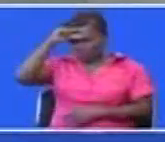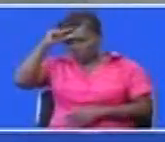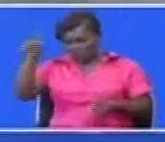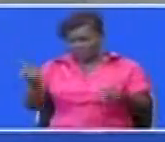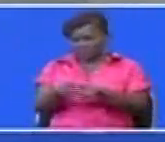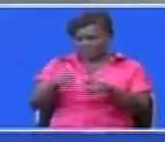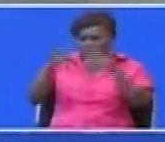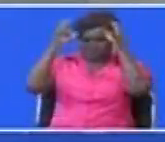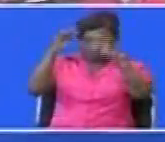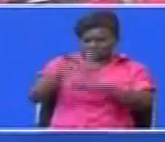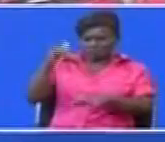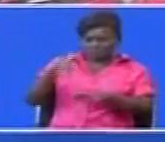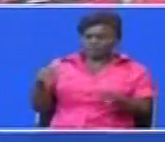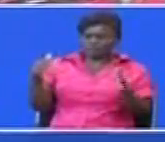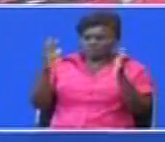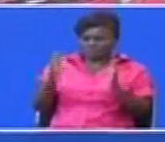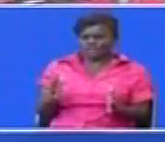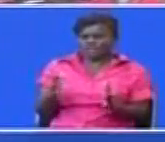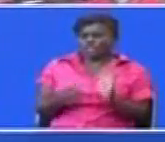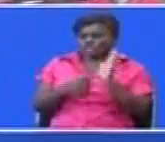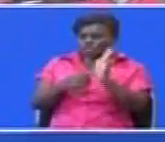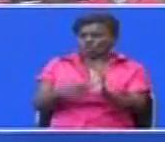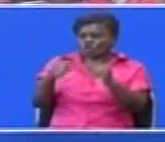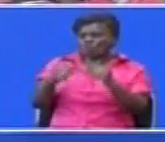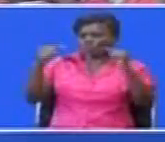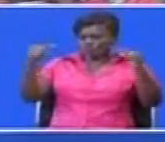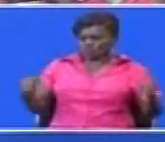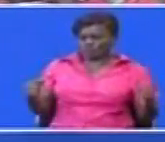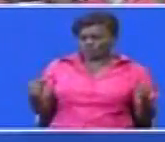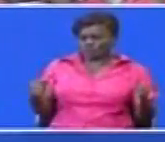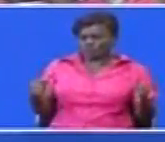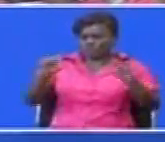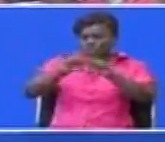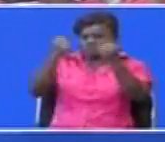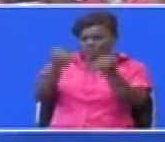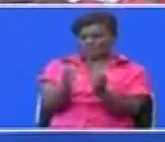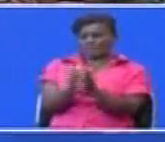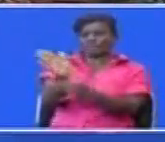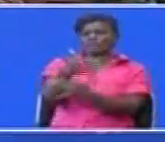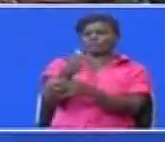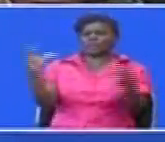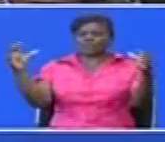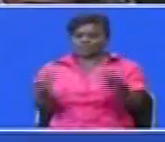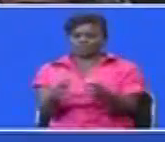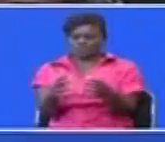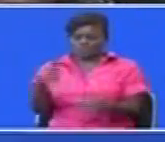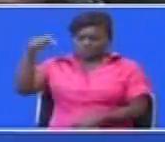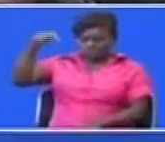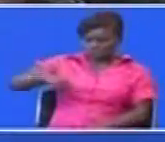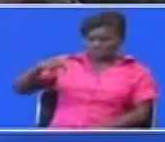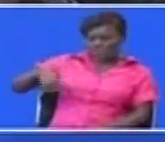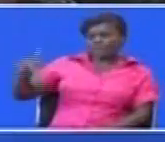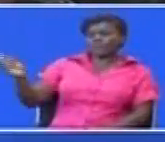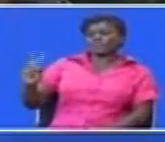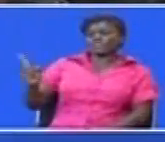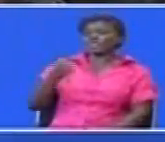deal a decisive blow on the vice have been expressed by the opposition, civil society and diplomatic missions. And on this occasion, the president